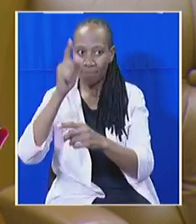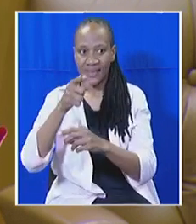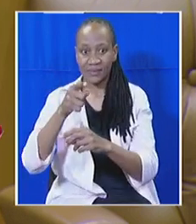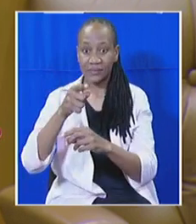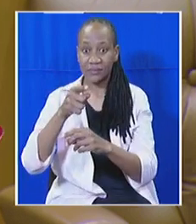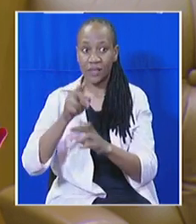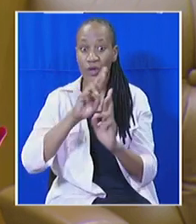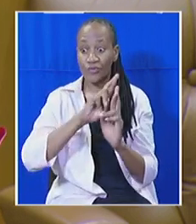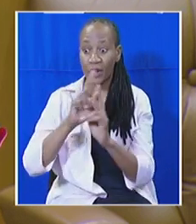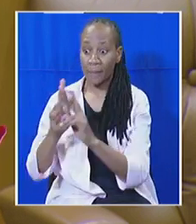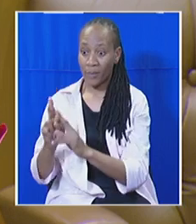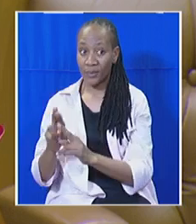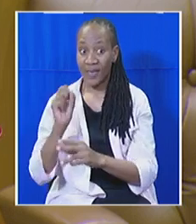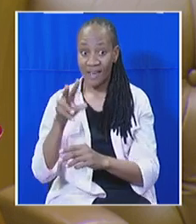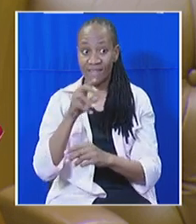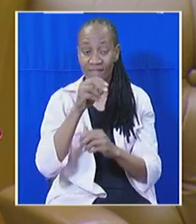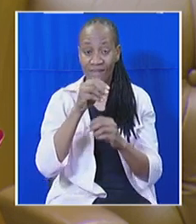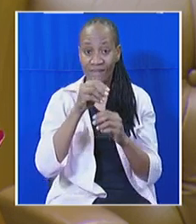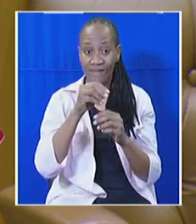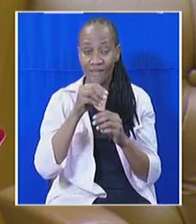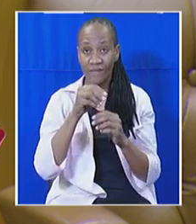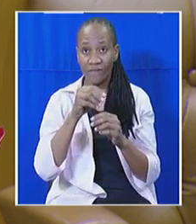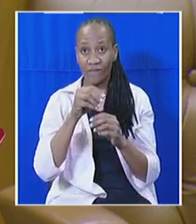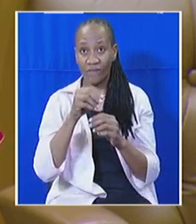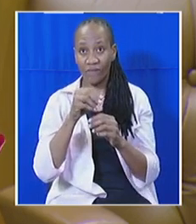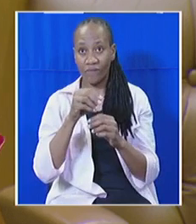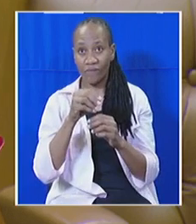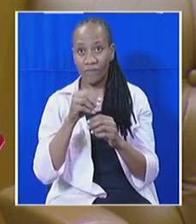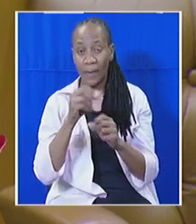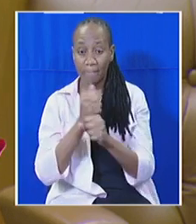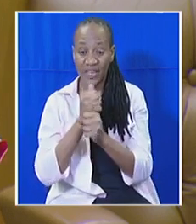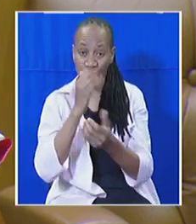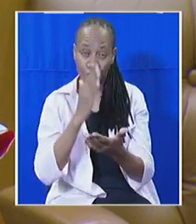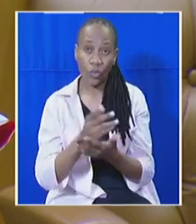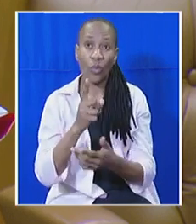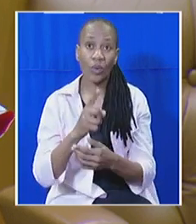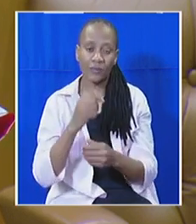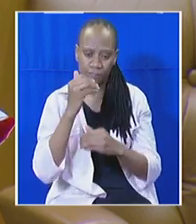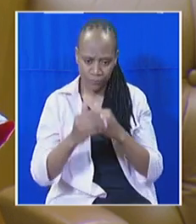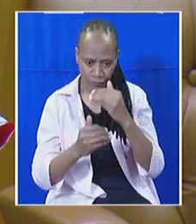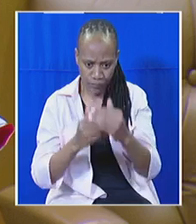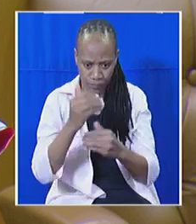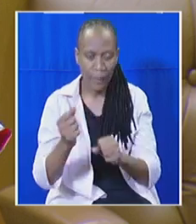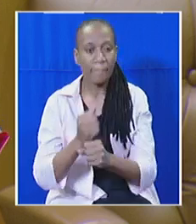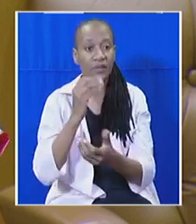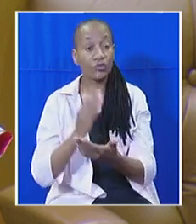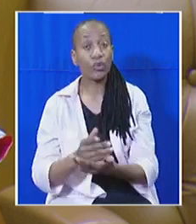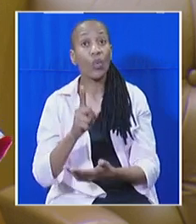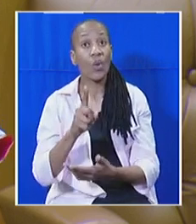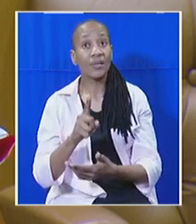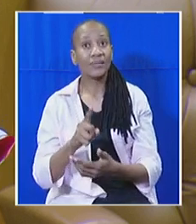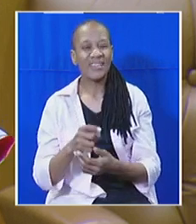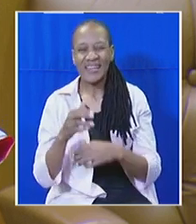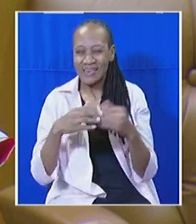contractors for their non-compliance, and they must make sure that they follow due process in ensuring that they recover